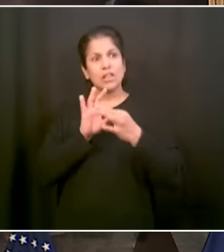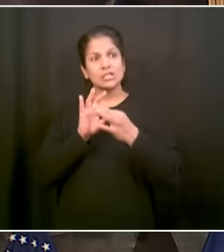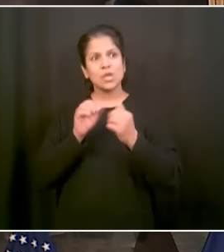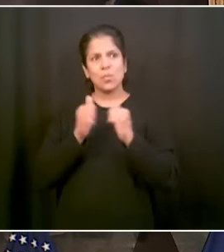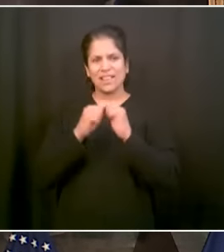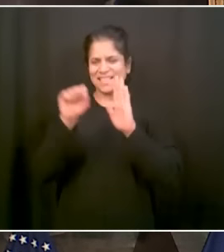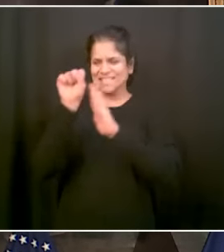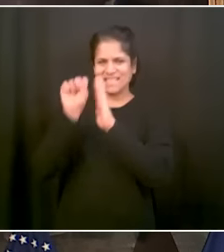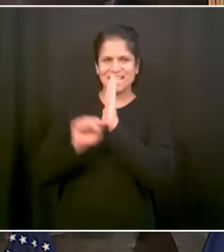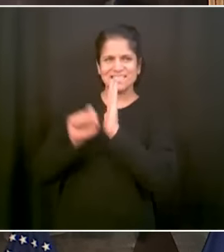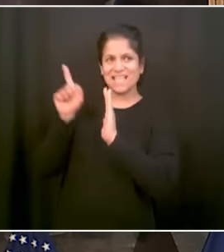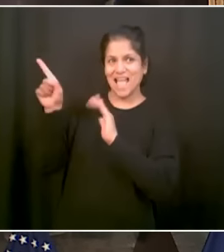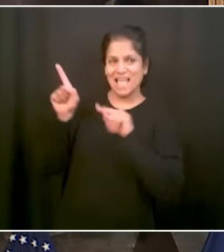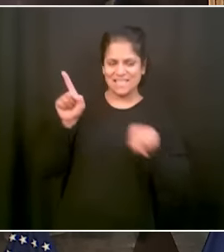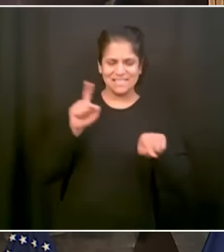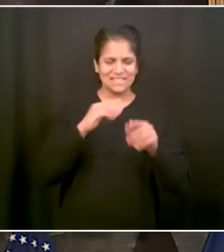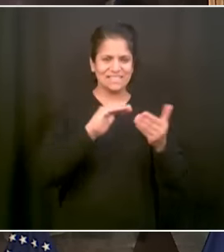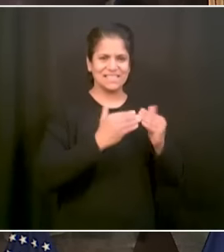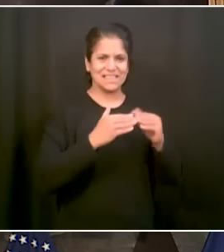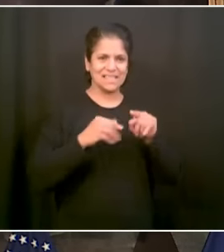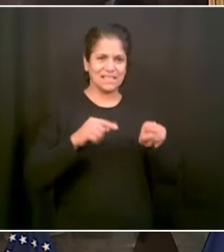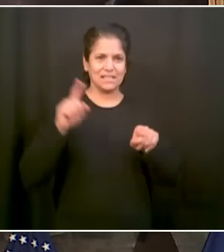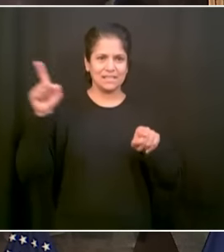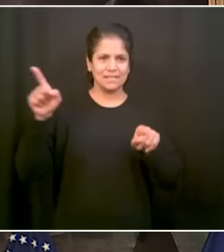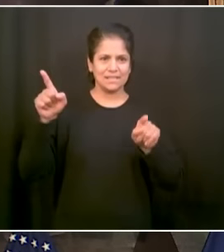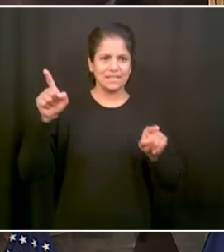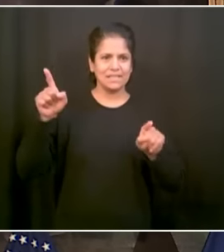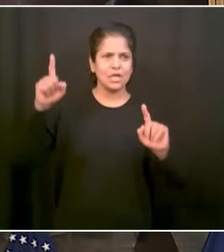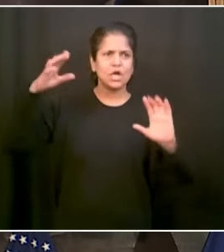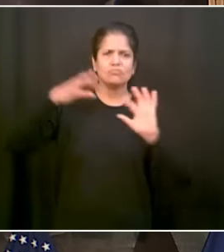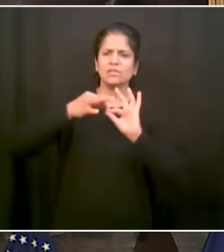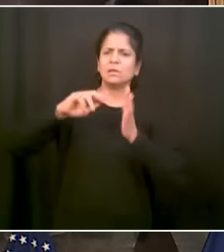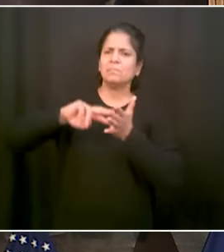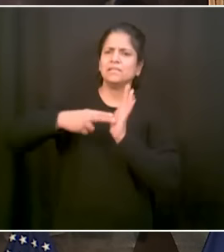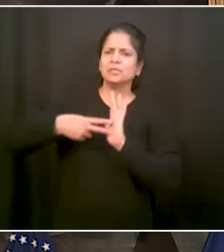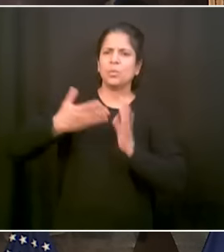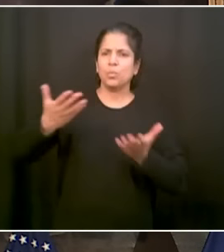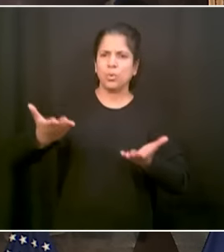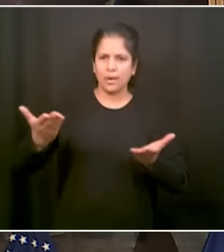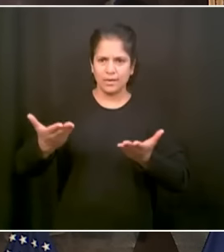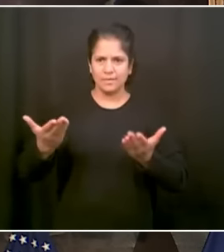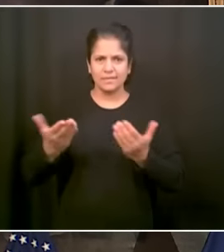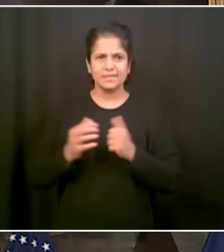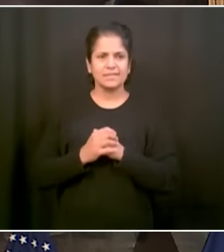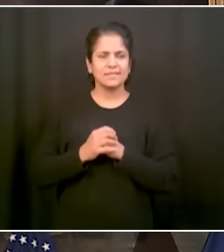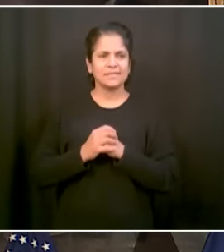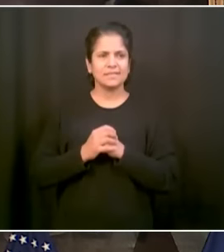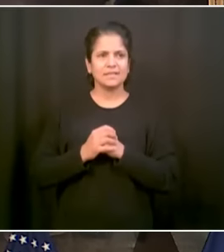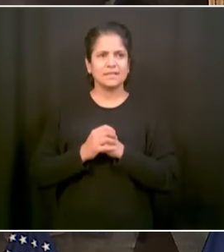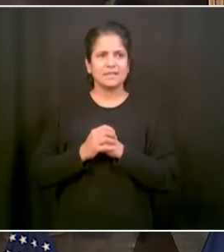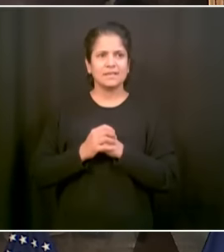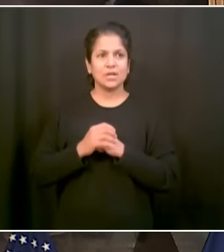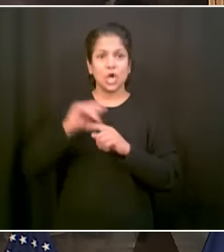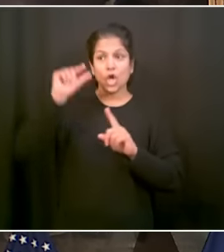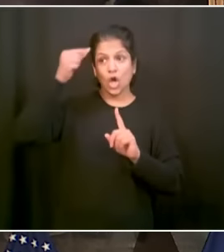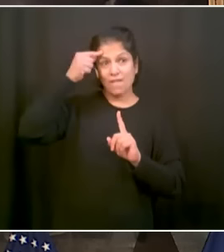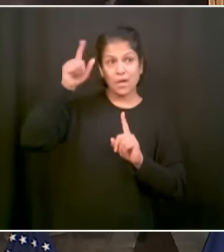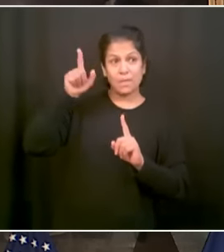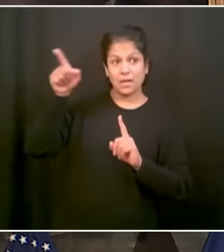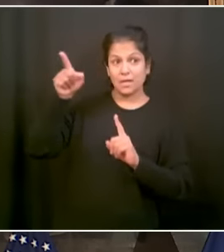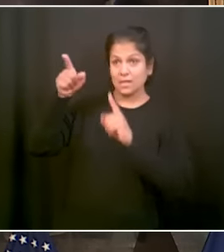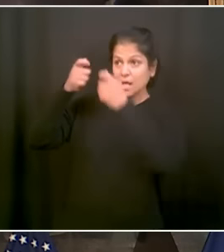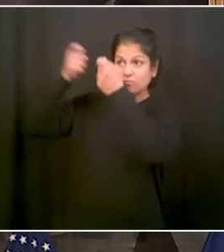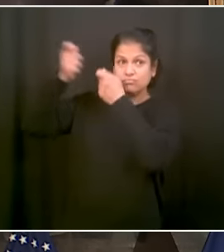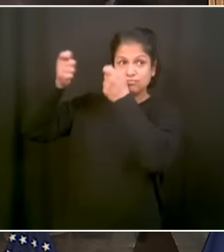Hochul continuing to pick up the bill for more city initiatives like, the expansion of universal child care? How do you actually get